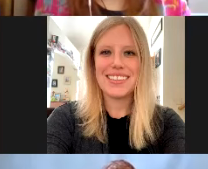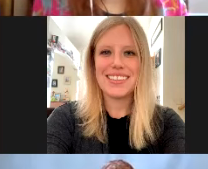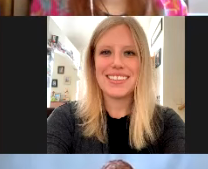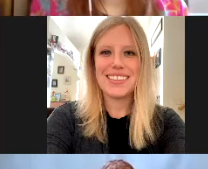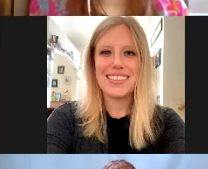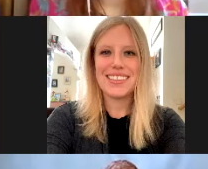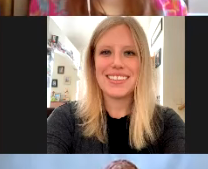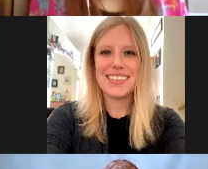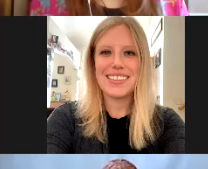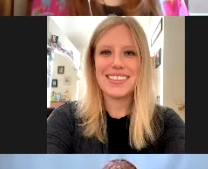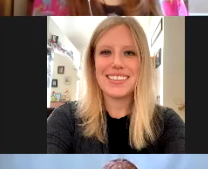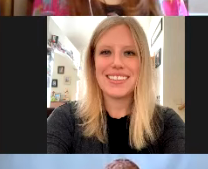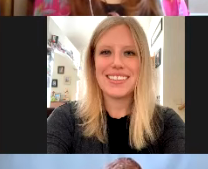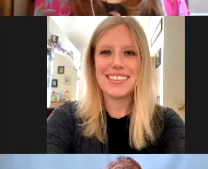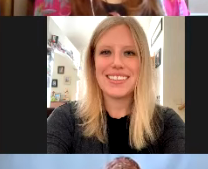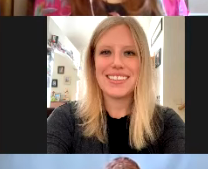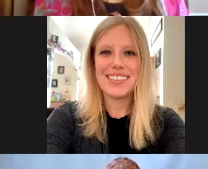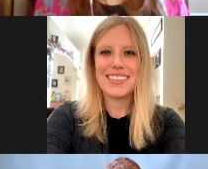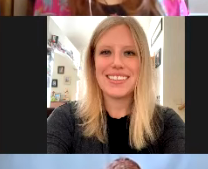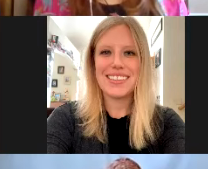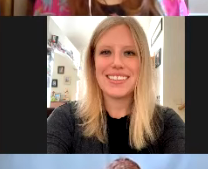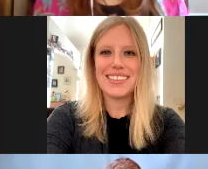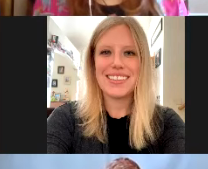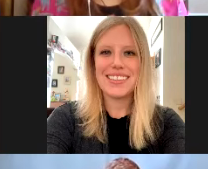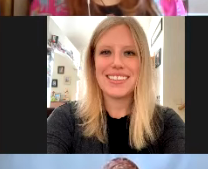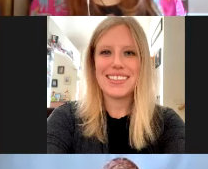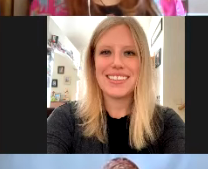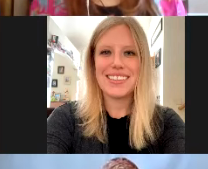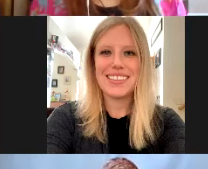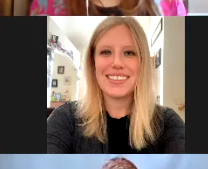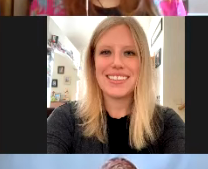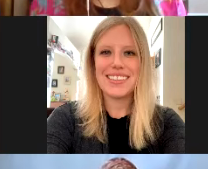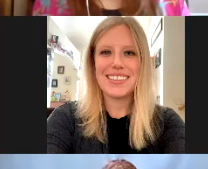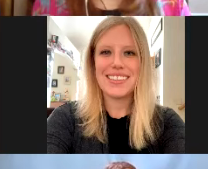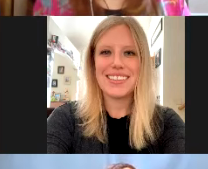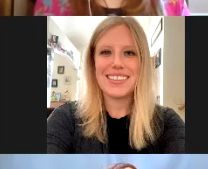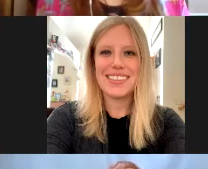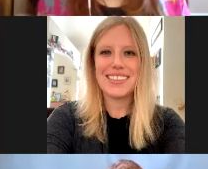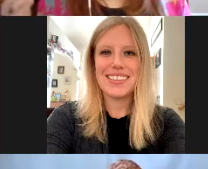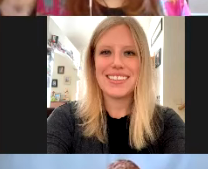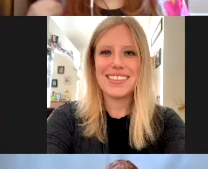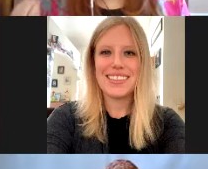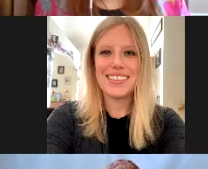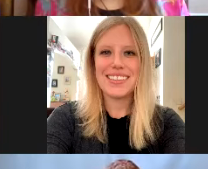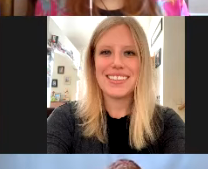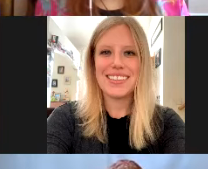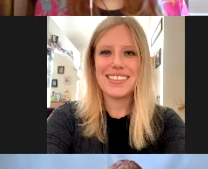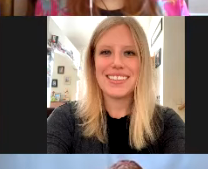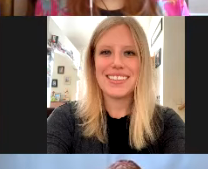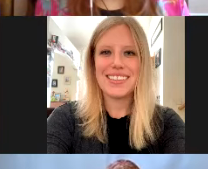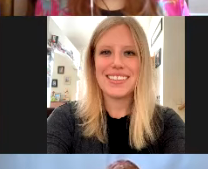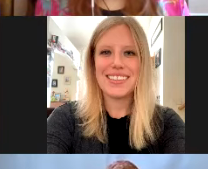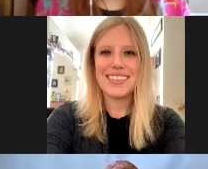aren't survivors, we hear a lot of difficult stories, right? We are constantly holding